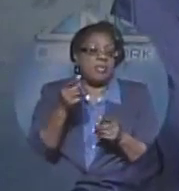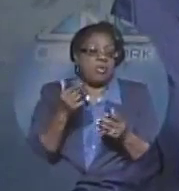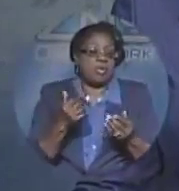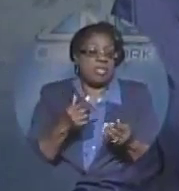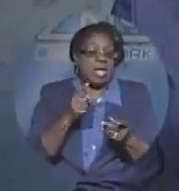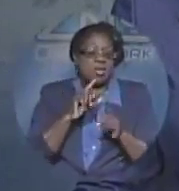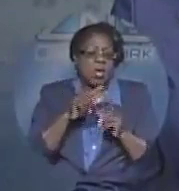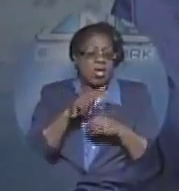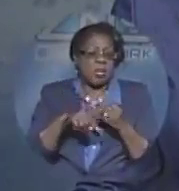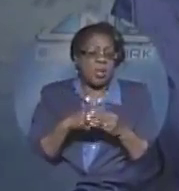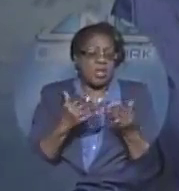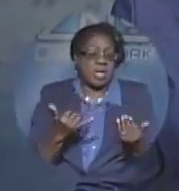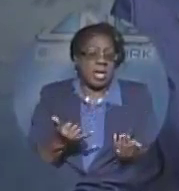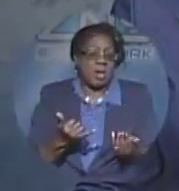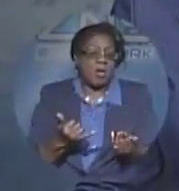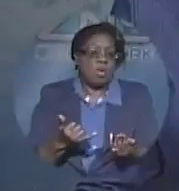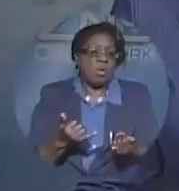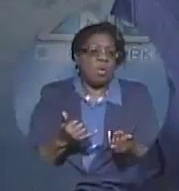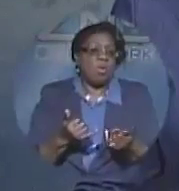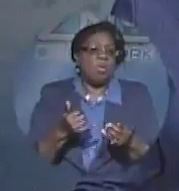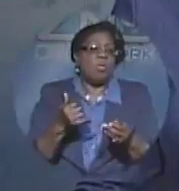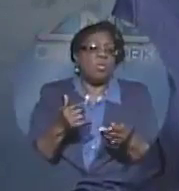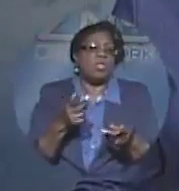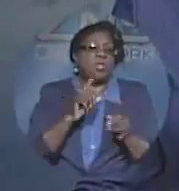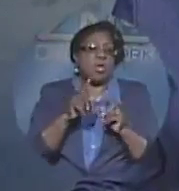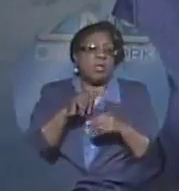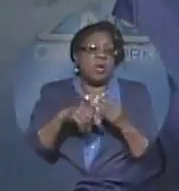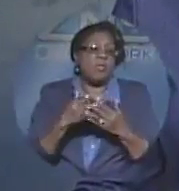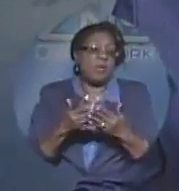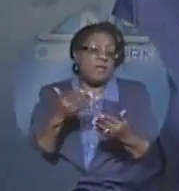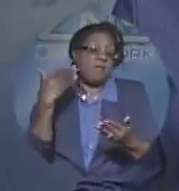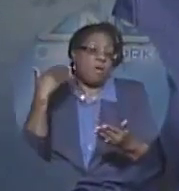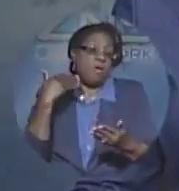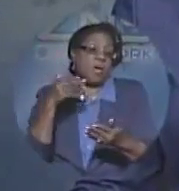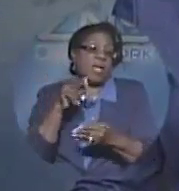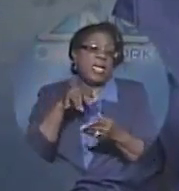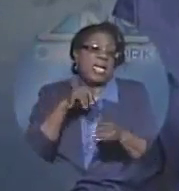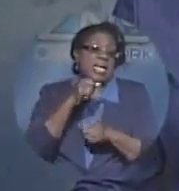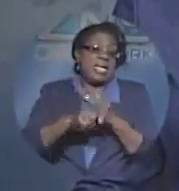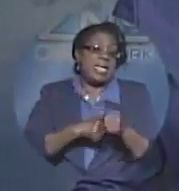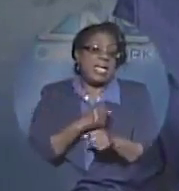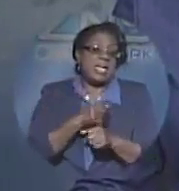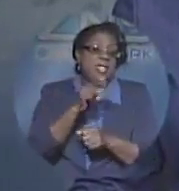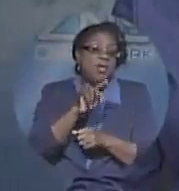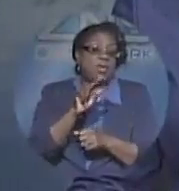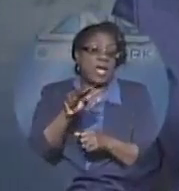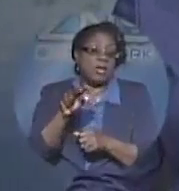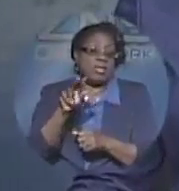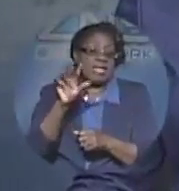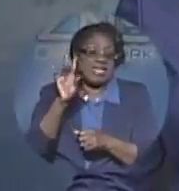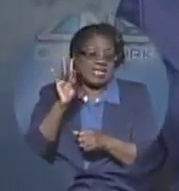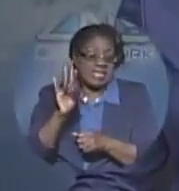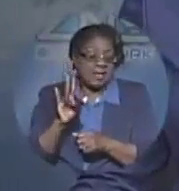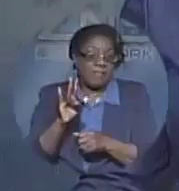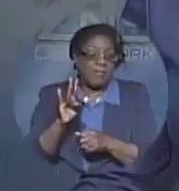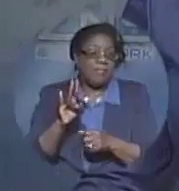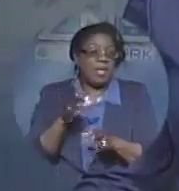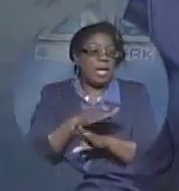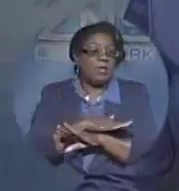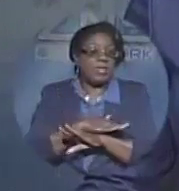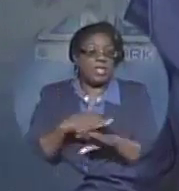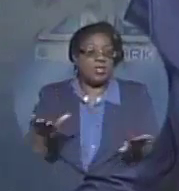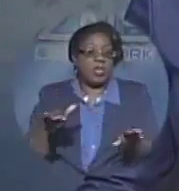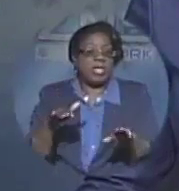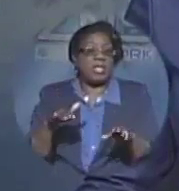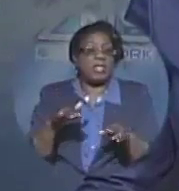Folks was raised before by then-Senator Carl Bethel in 2007 and discredited by a thorough police investigation,